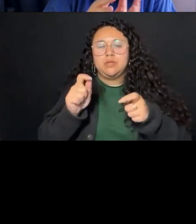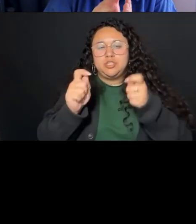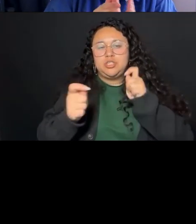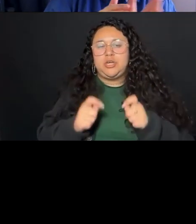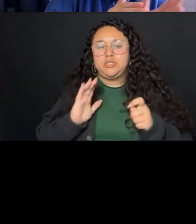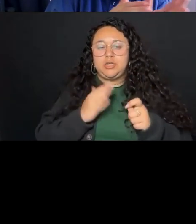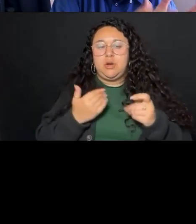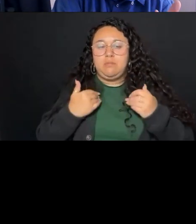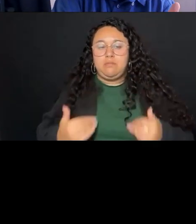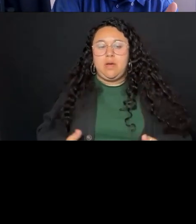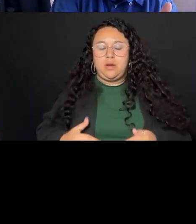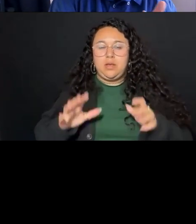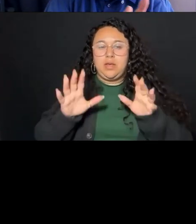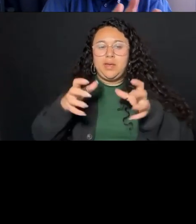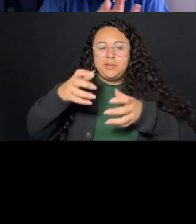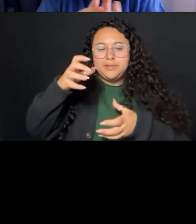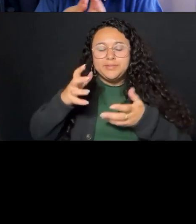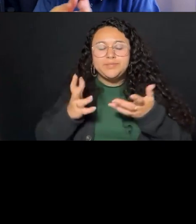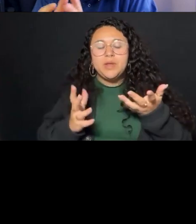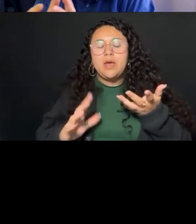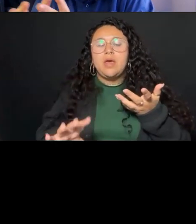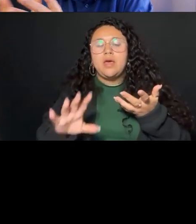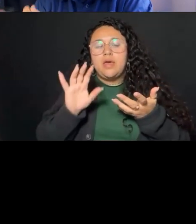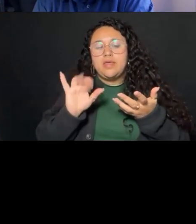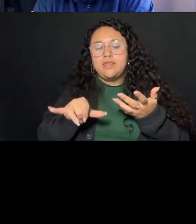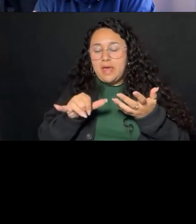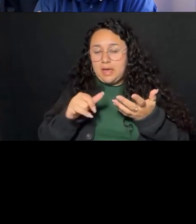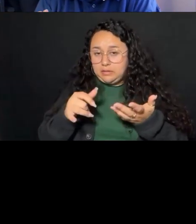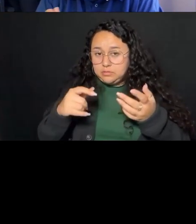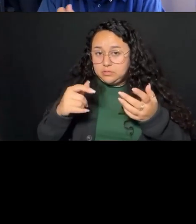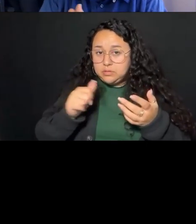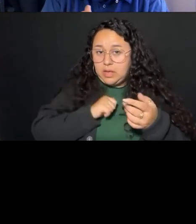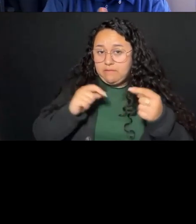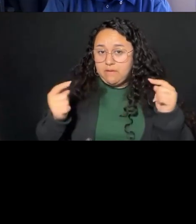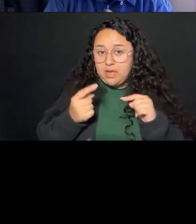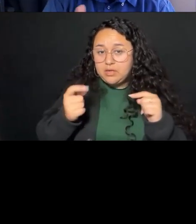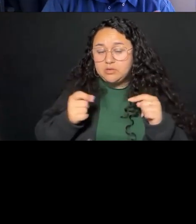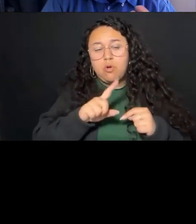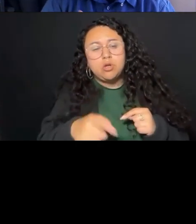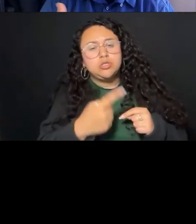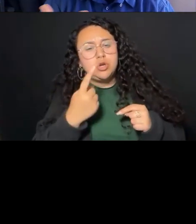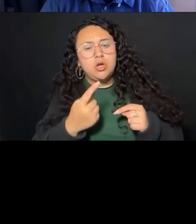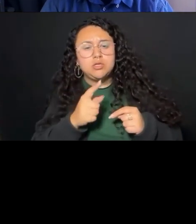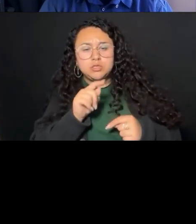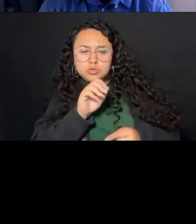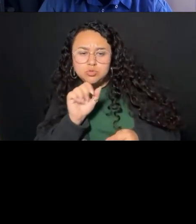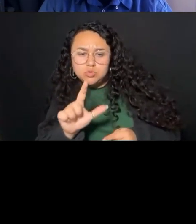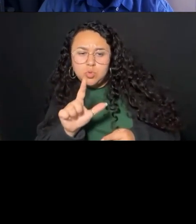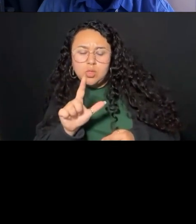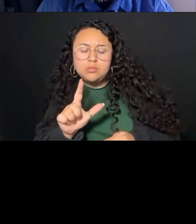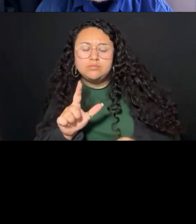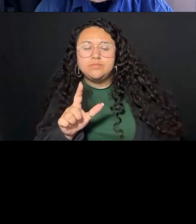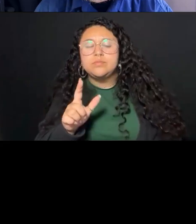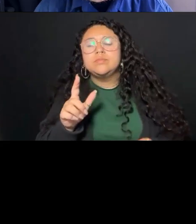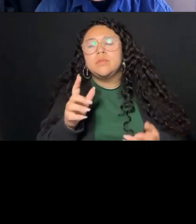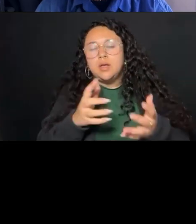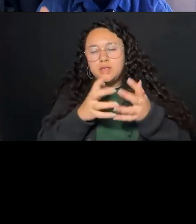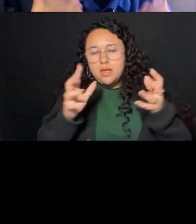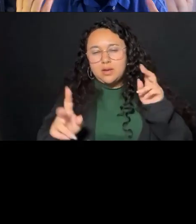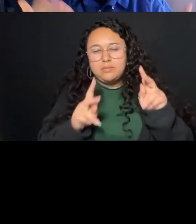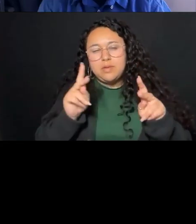bit later and talk about, well, is it self-injuring or is it just a tool? Because a lot of folks wear their binders a